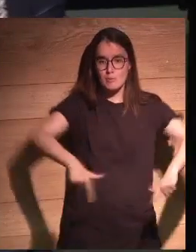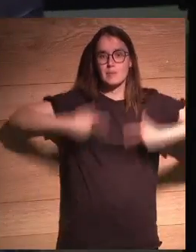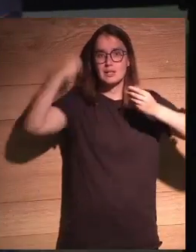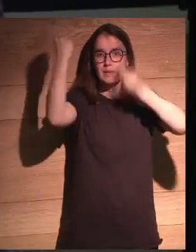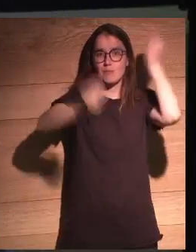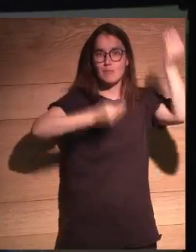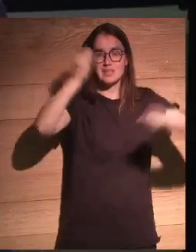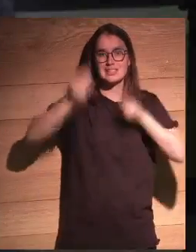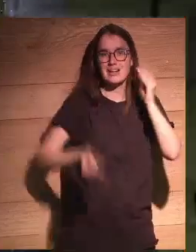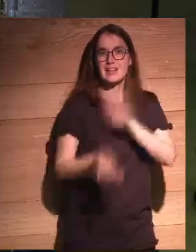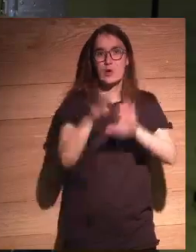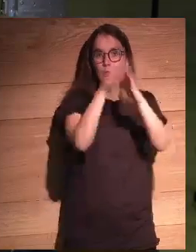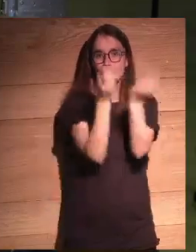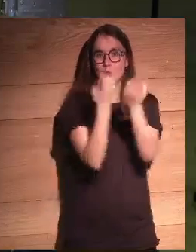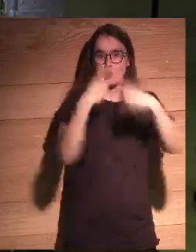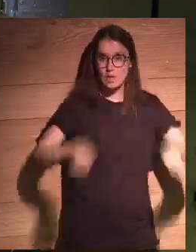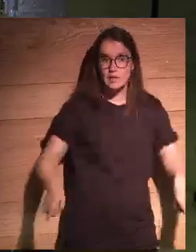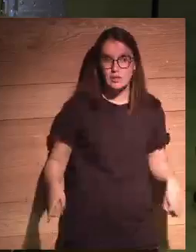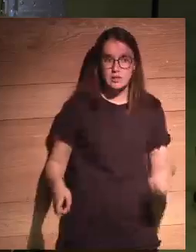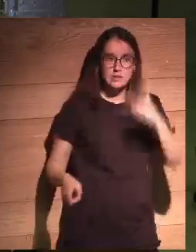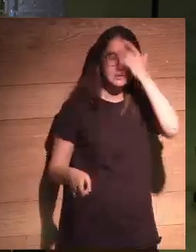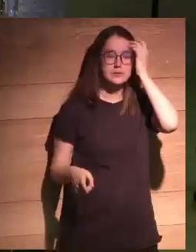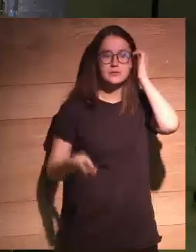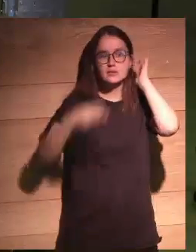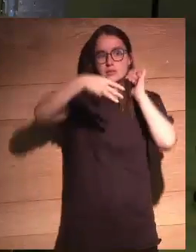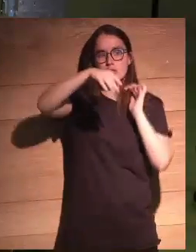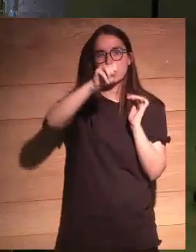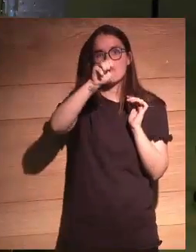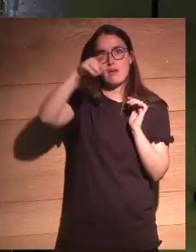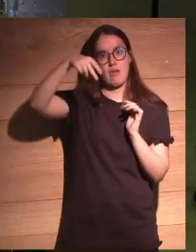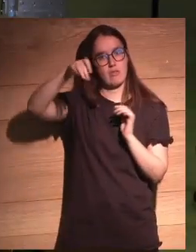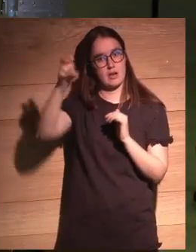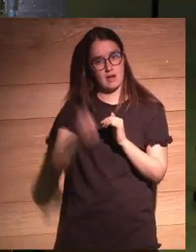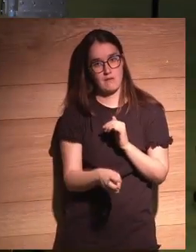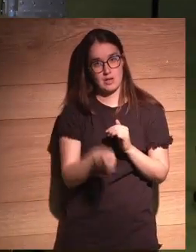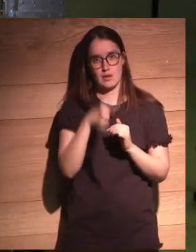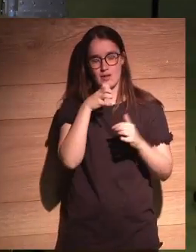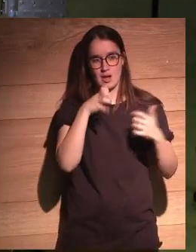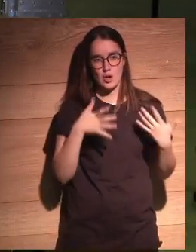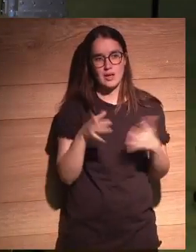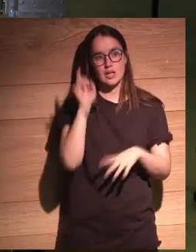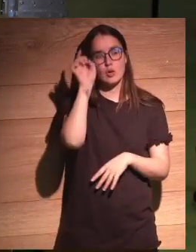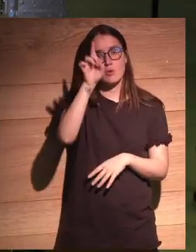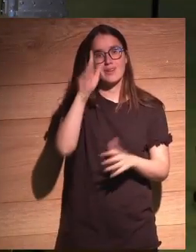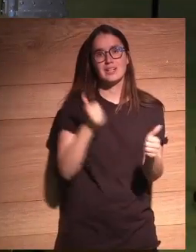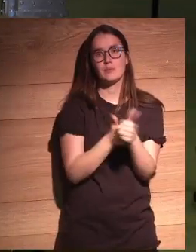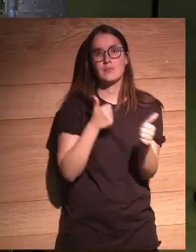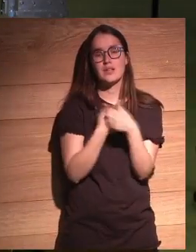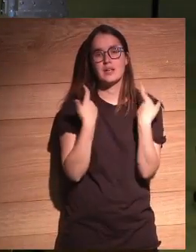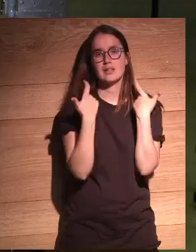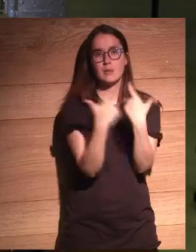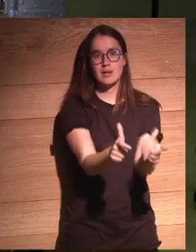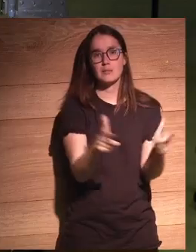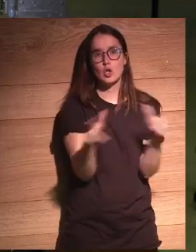that this book is a transformative book that allows us to create a new, different world. Madden, who's here today with us, is an